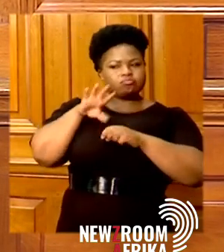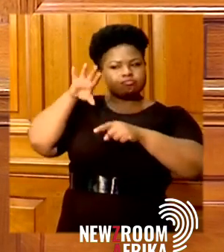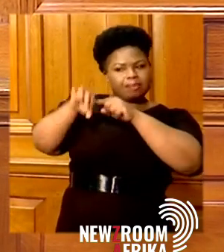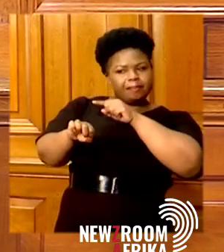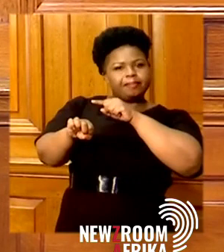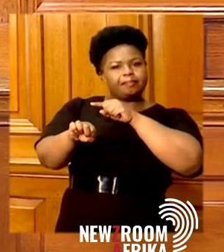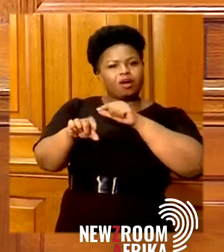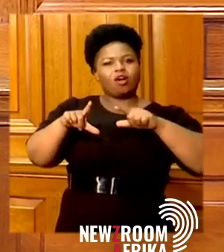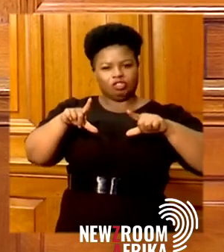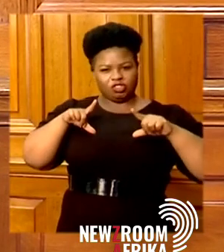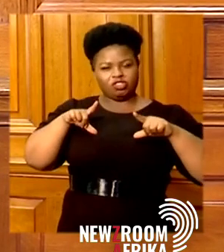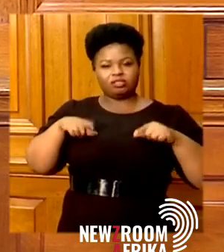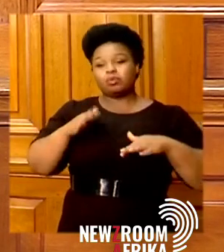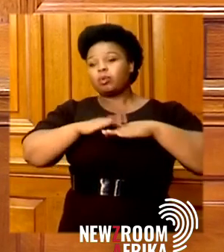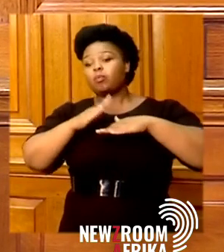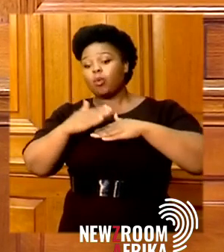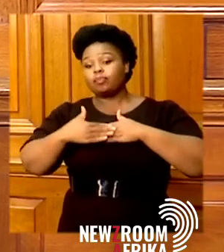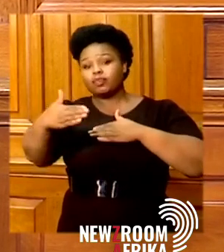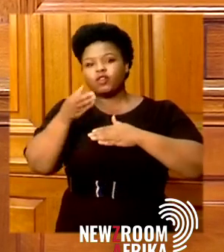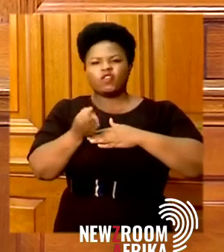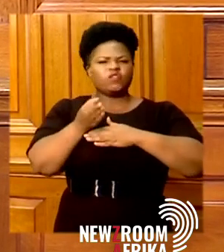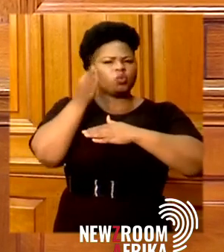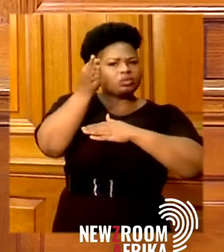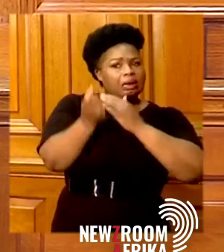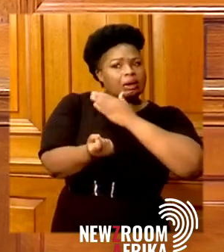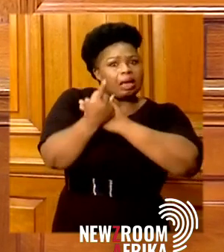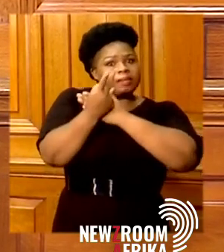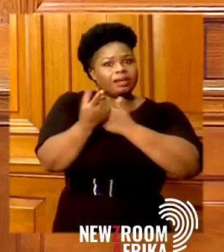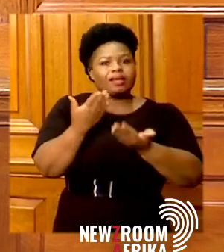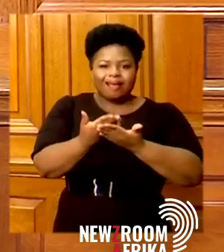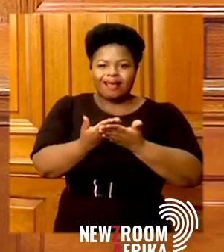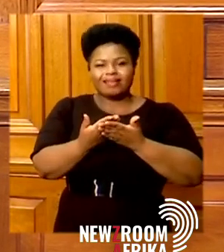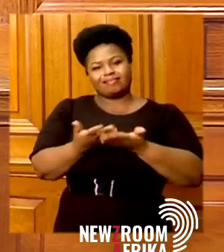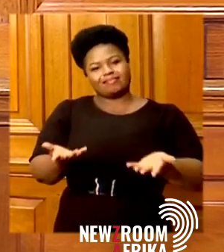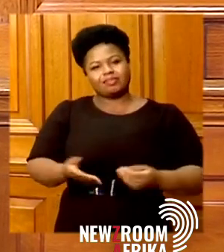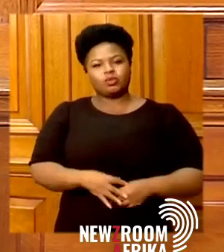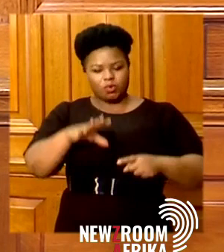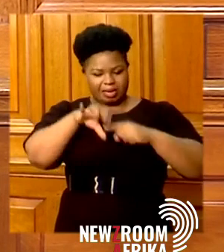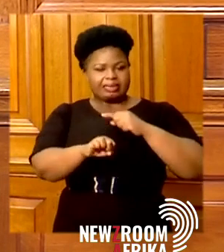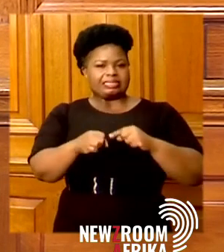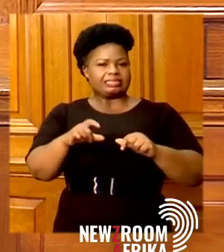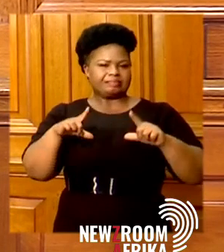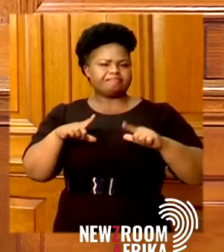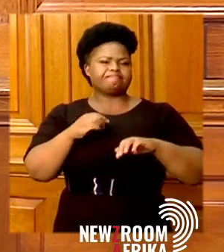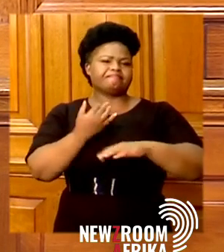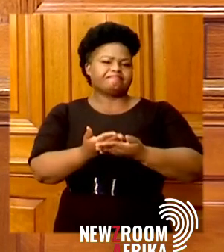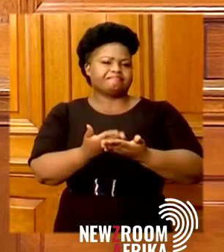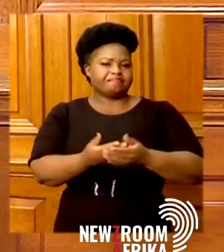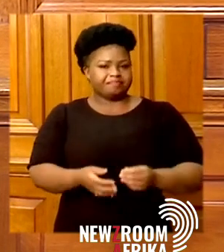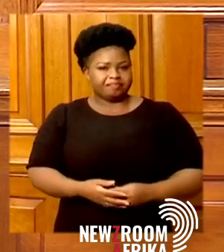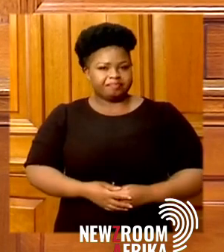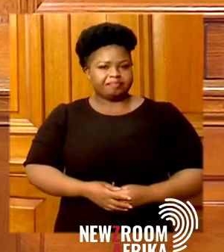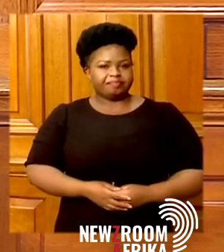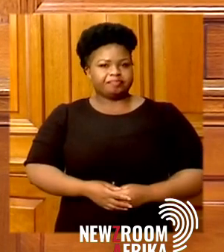what further infection rates could be like. This pandemic has